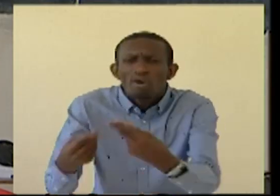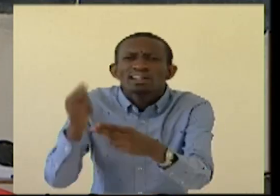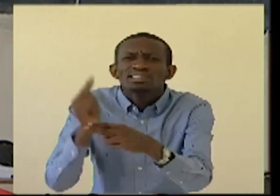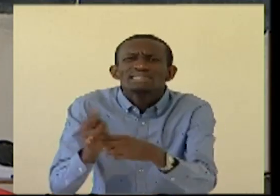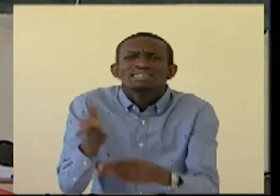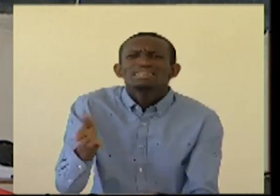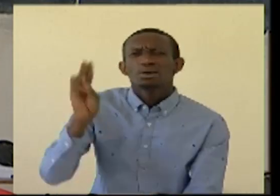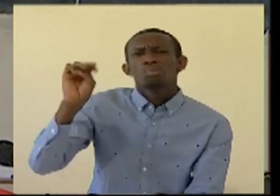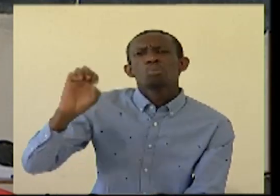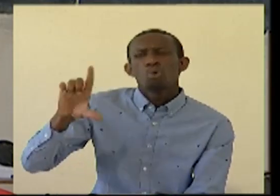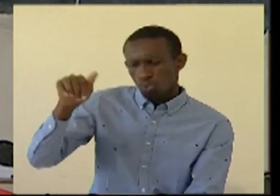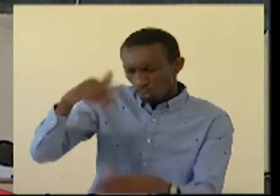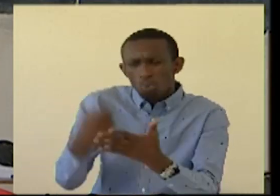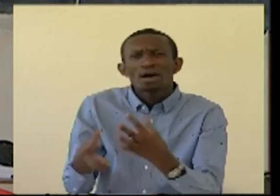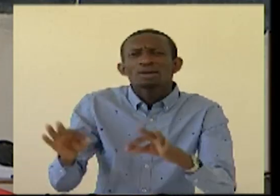mole in chemistry?